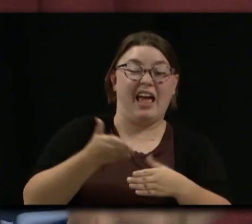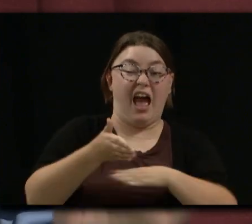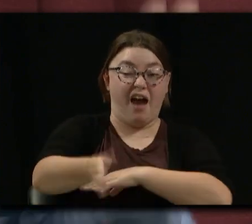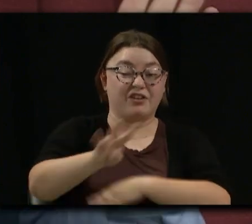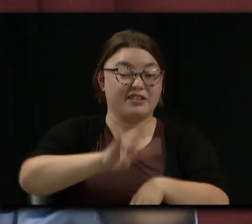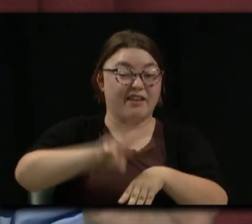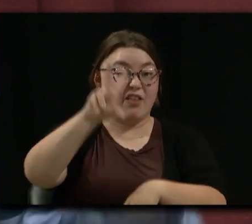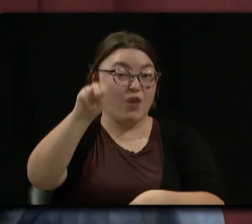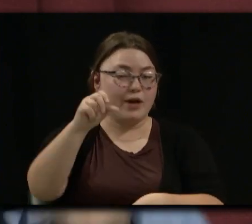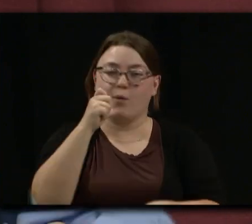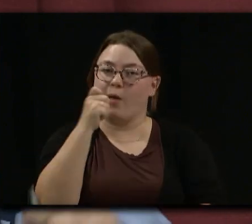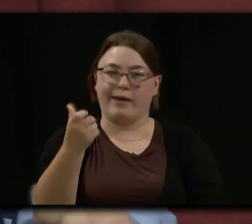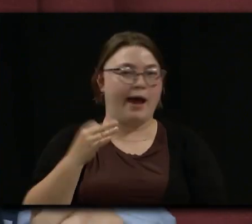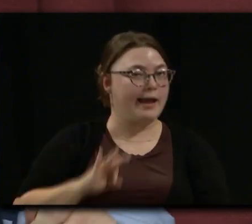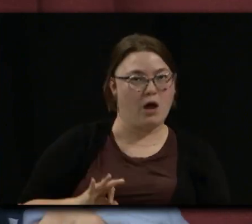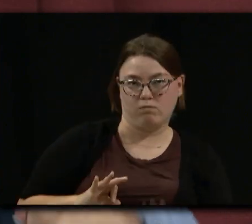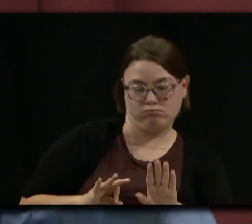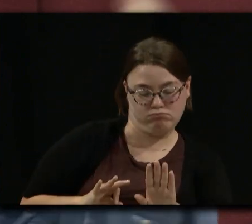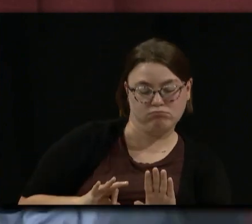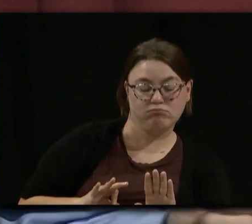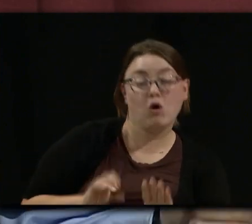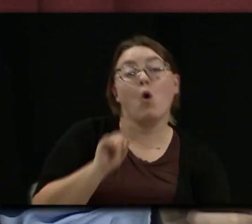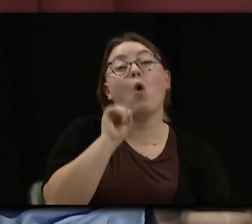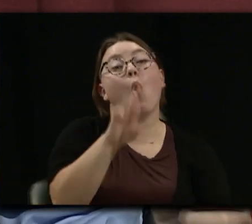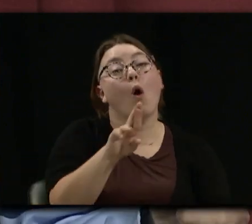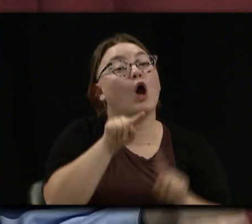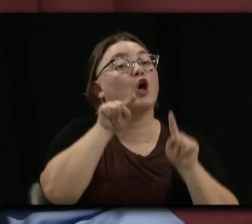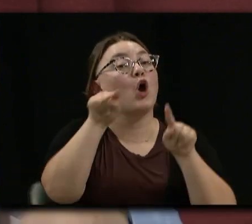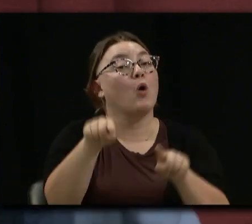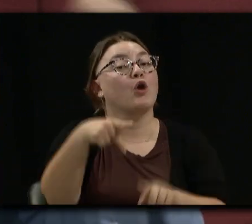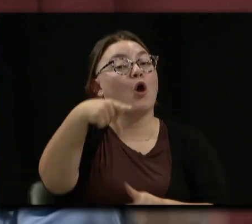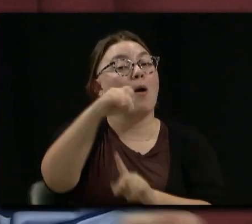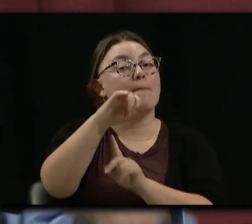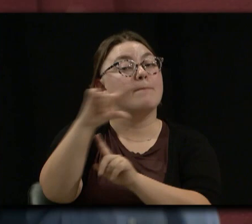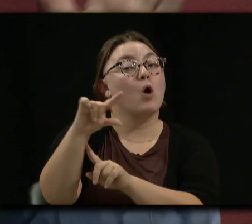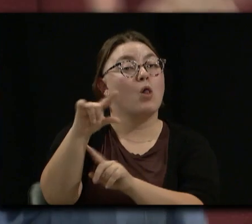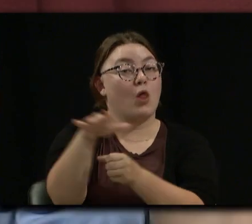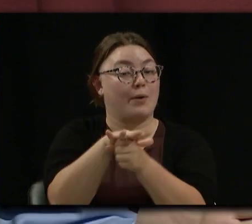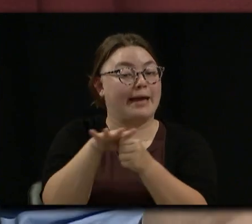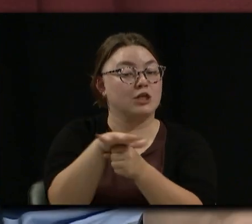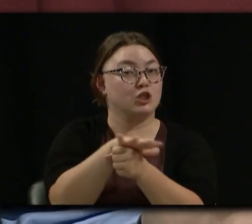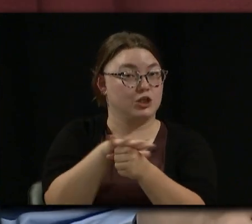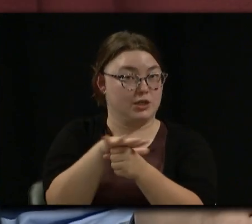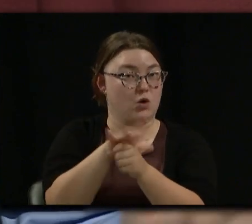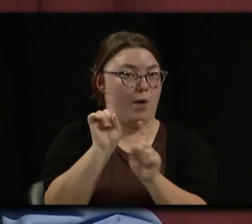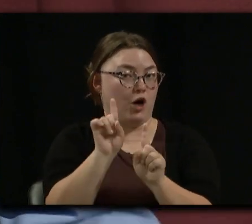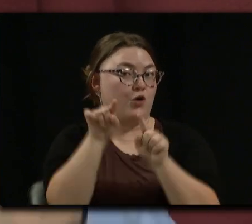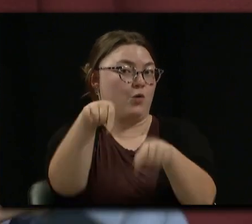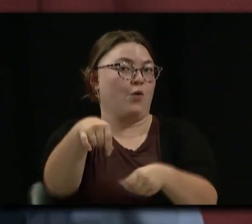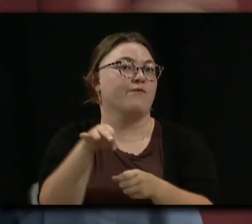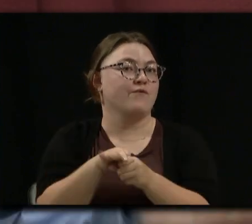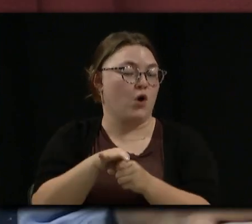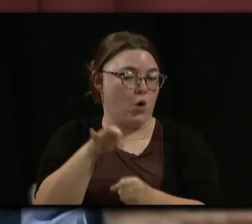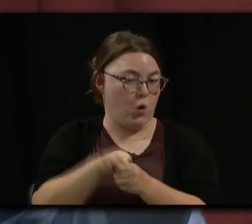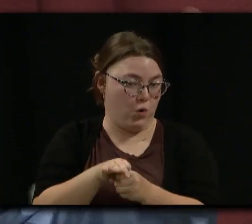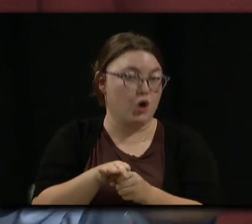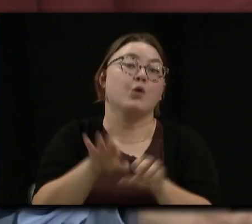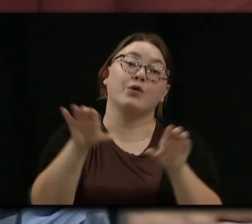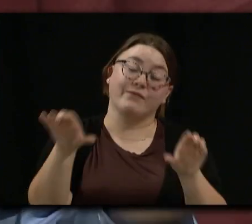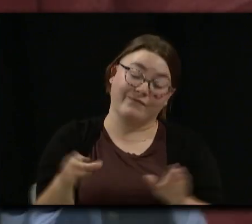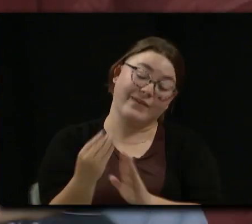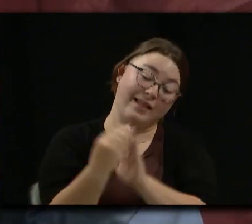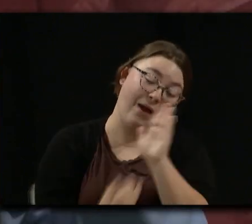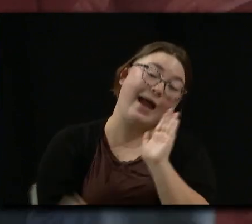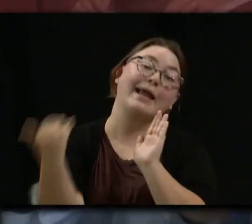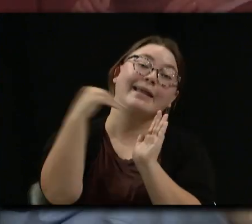Okay. Or you do have the opportunity to go to your polling location. You'll do a provisional ballot. Right. And that provisional ballot will